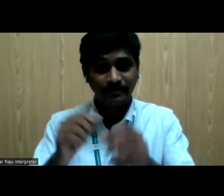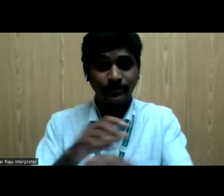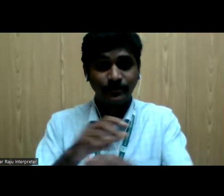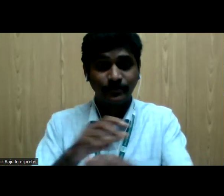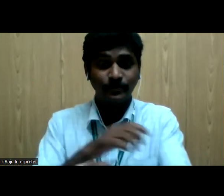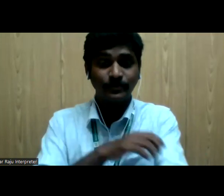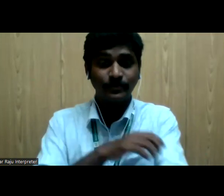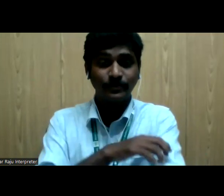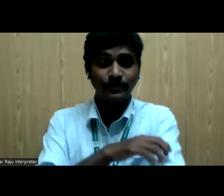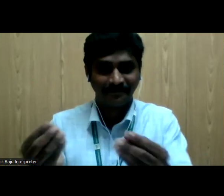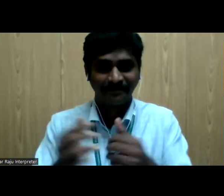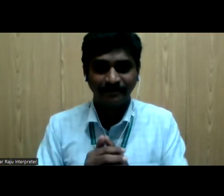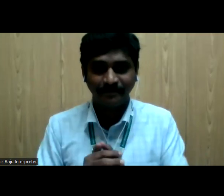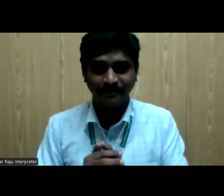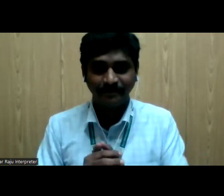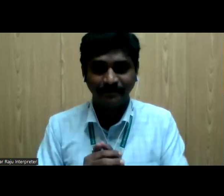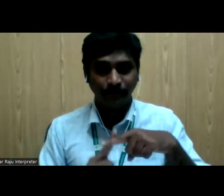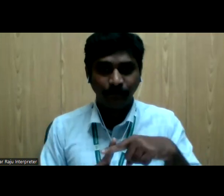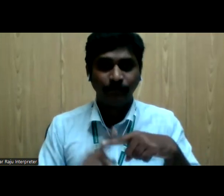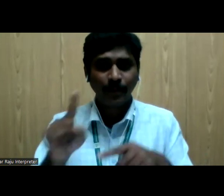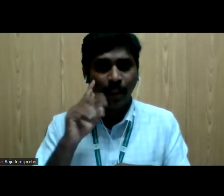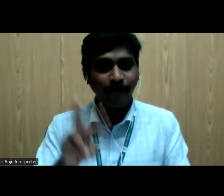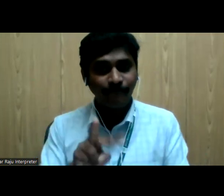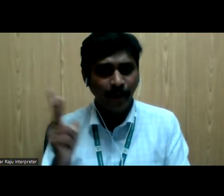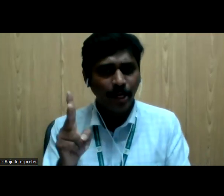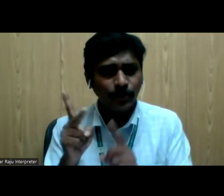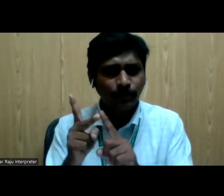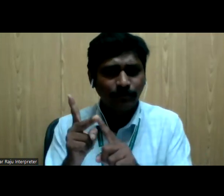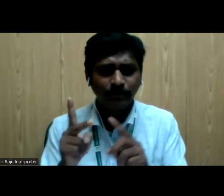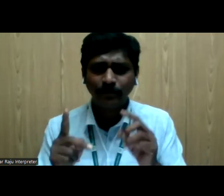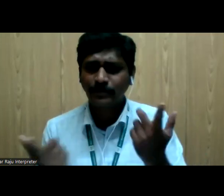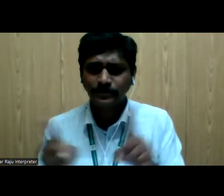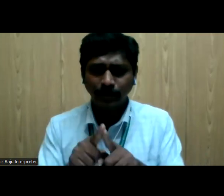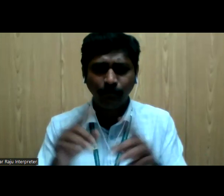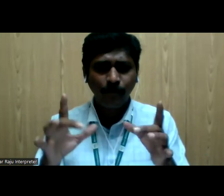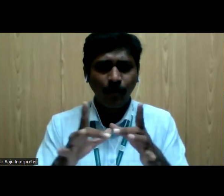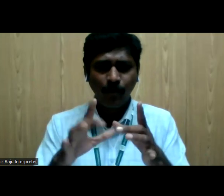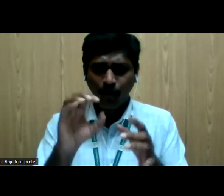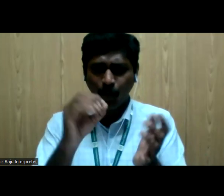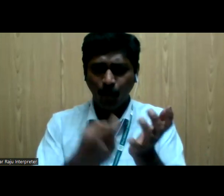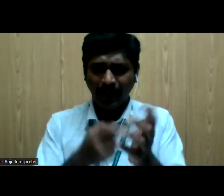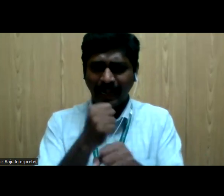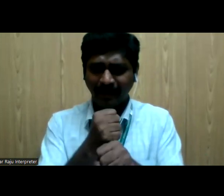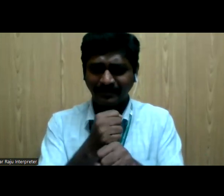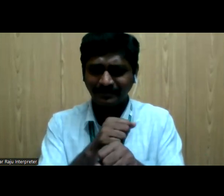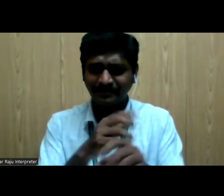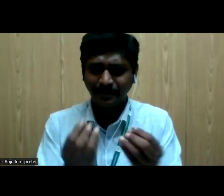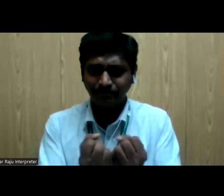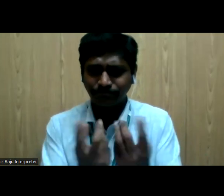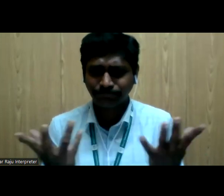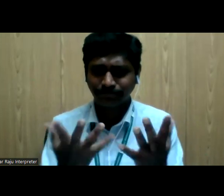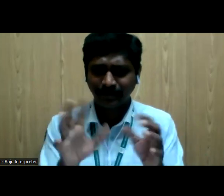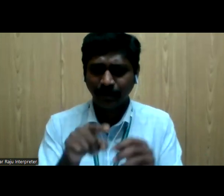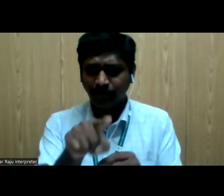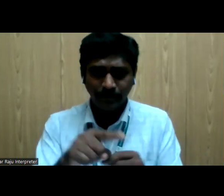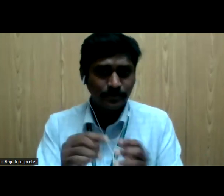we are trying to add significant value to the work of many of these organizations who work with a great deal of